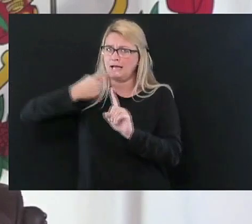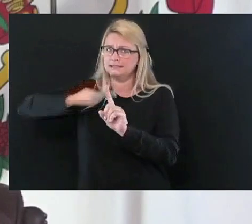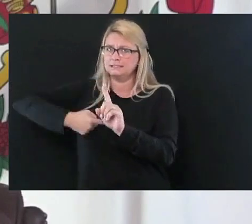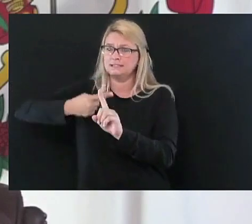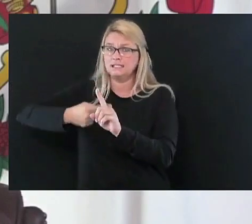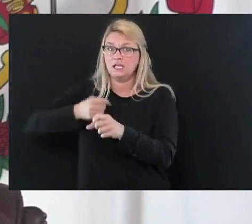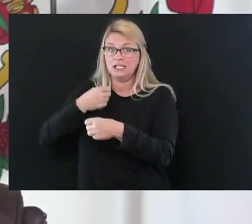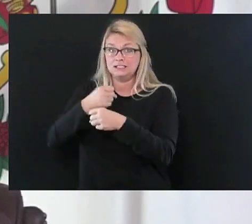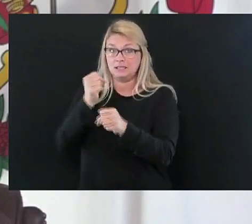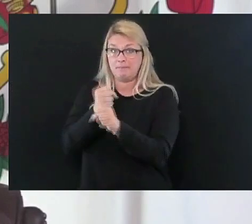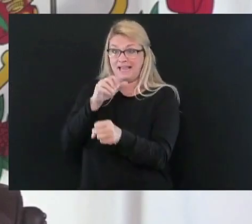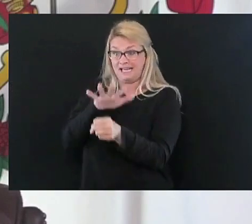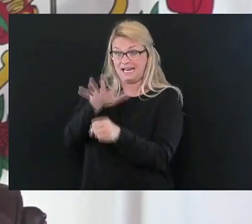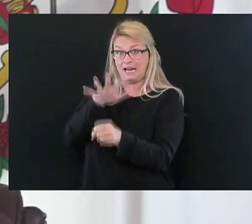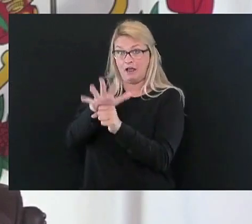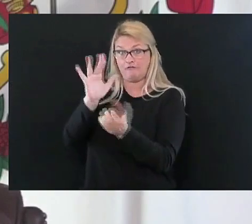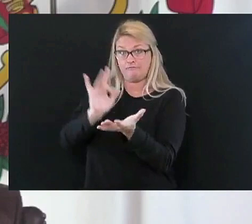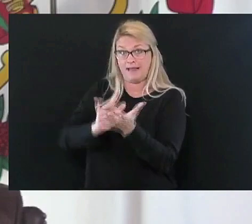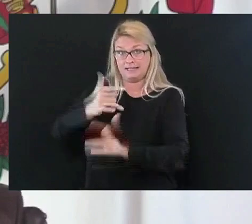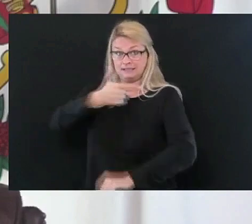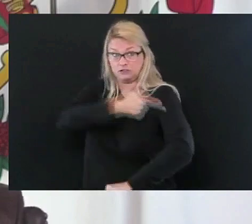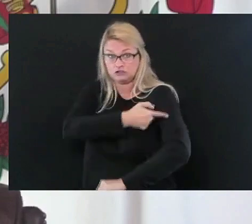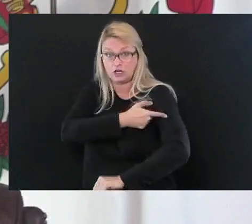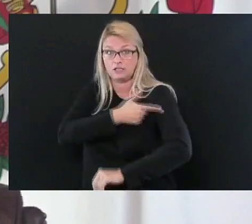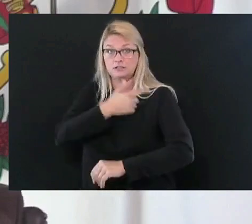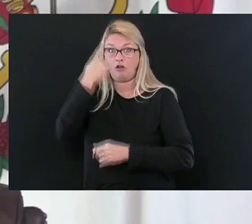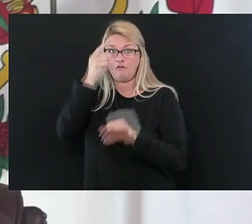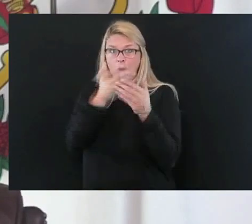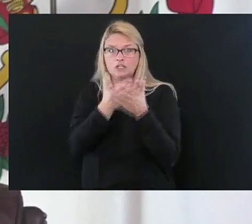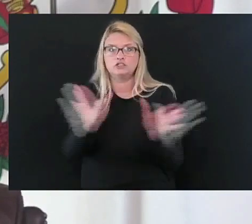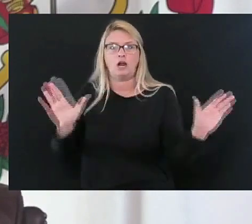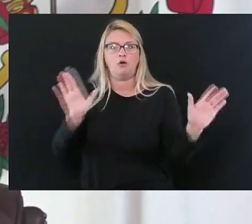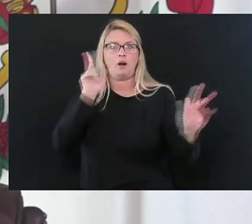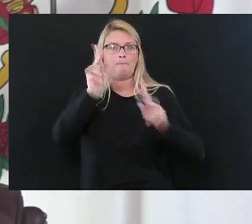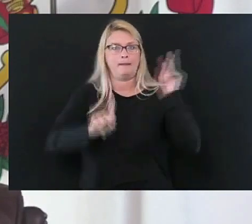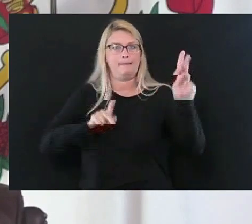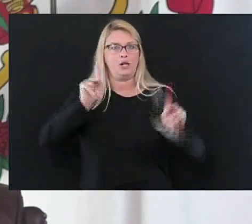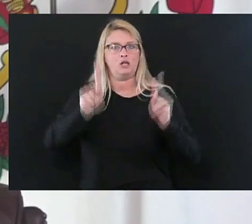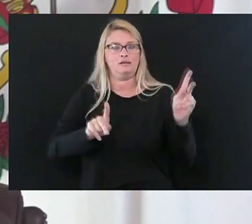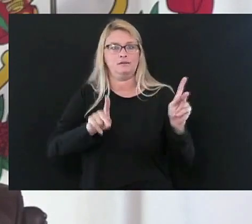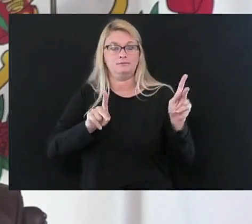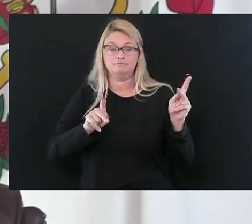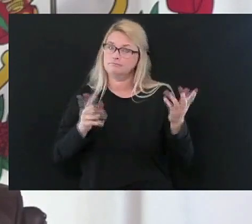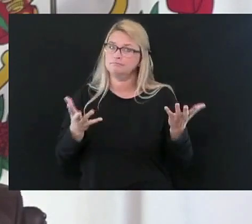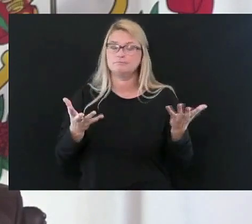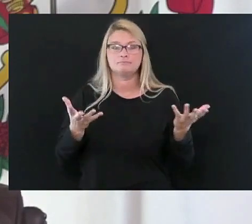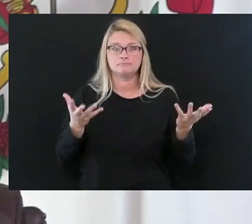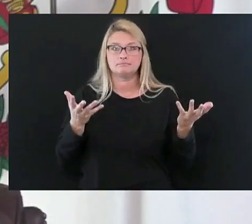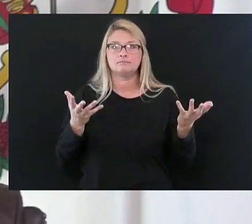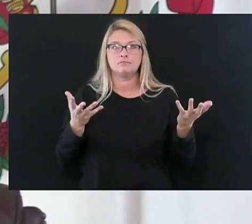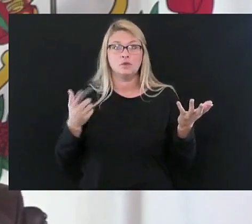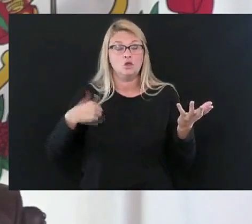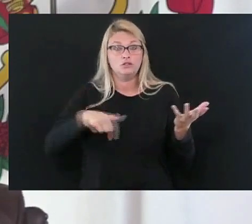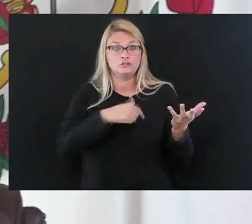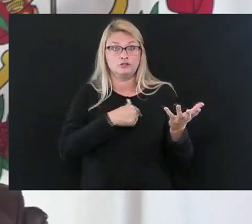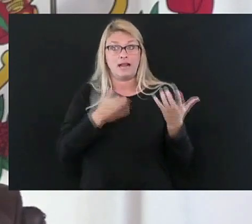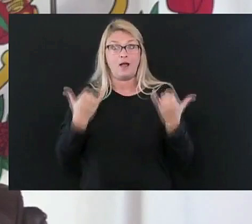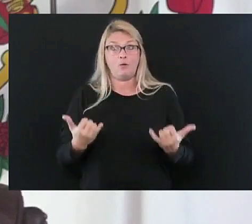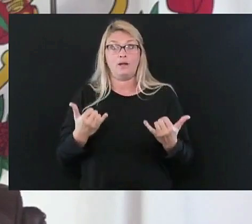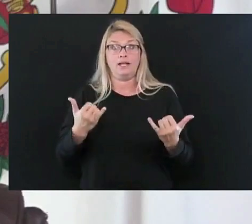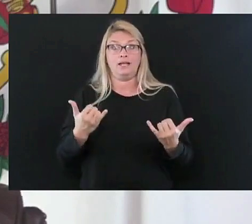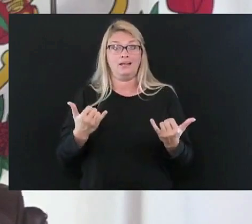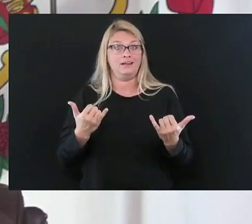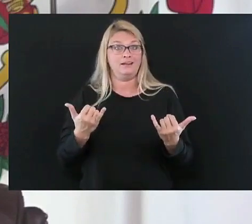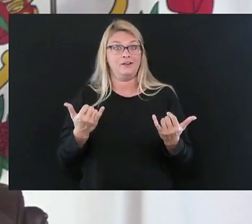make enough doses for the general population. So basically, what we're looking at is just